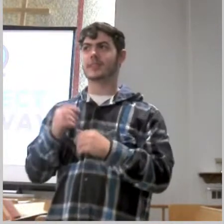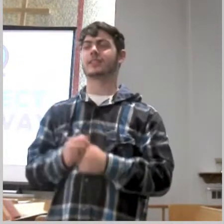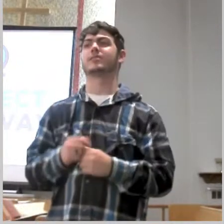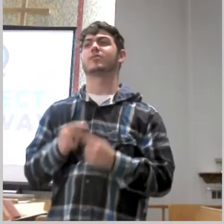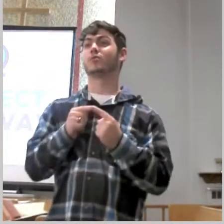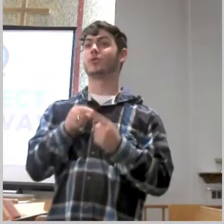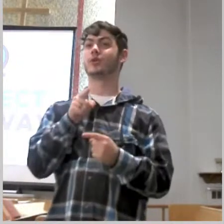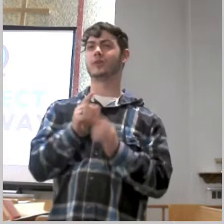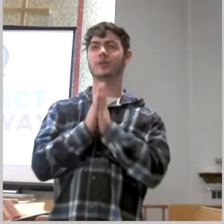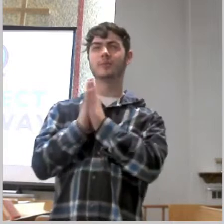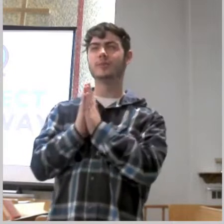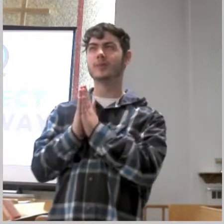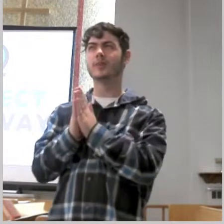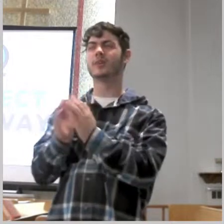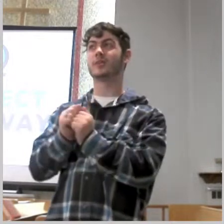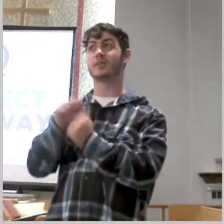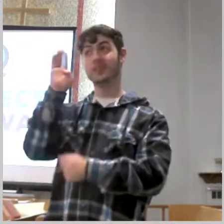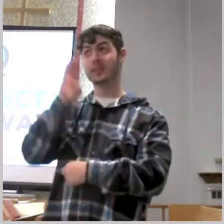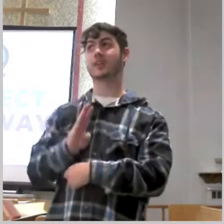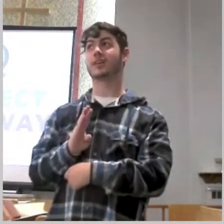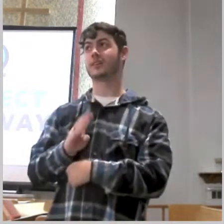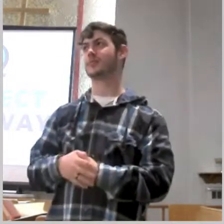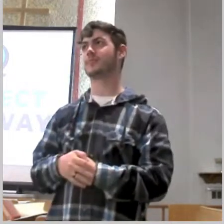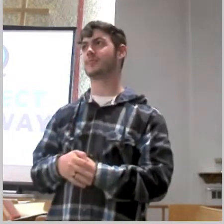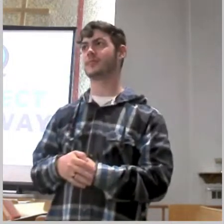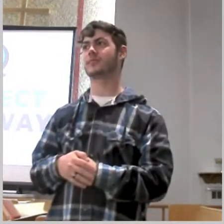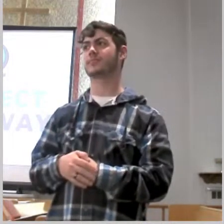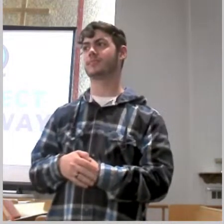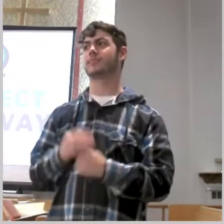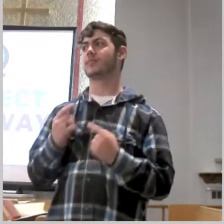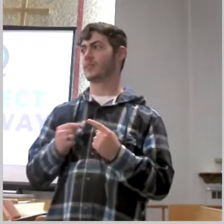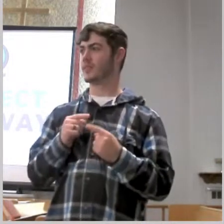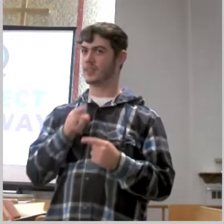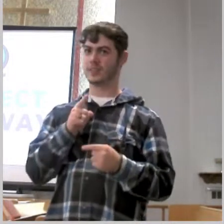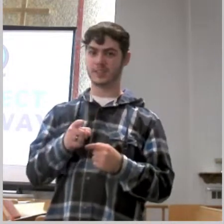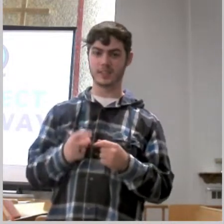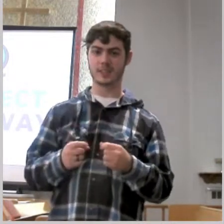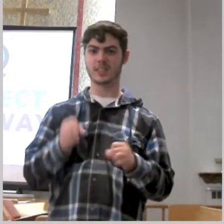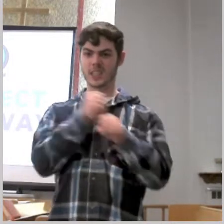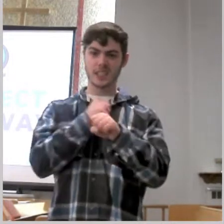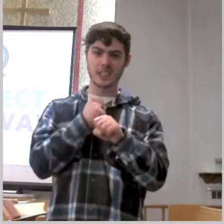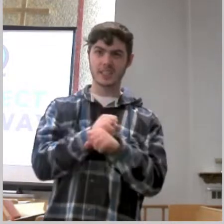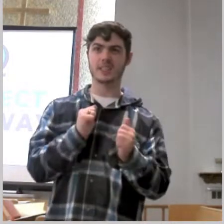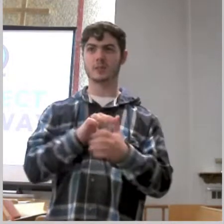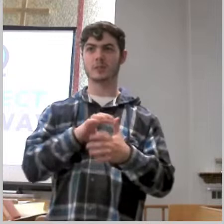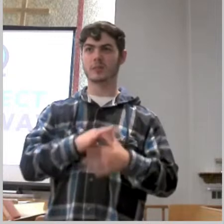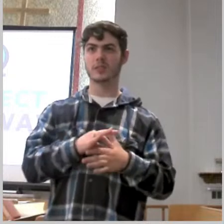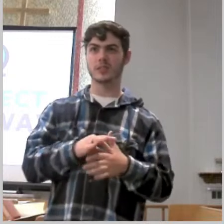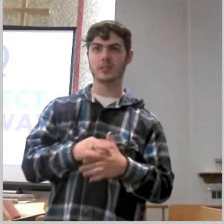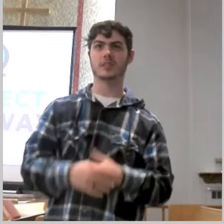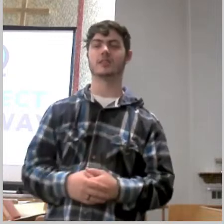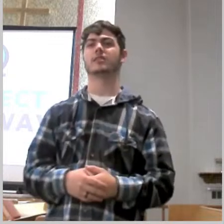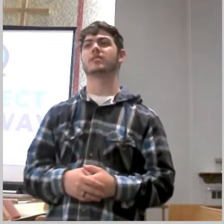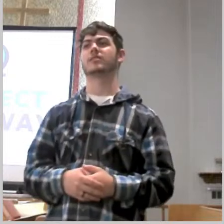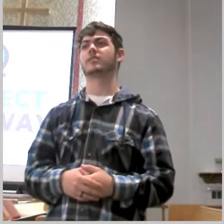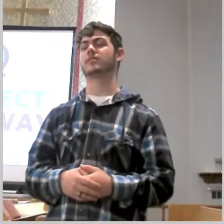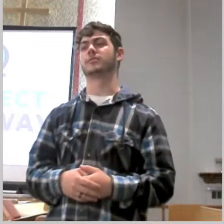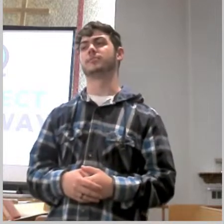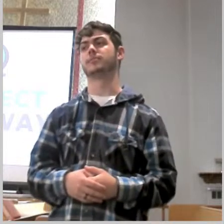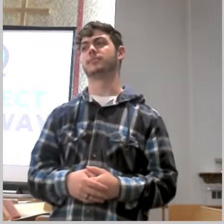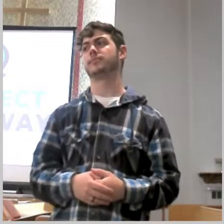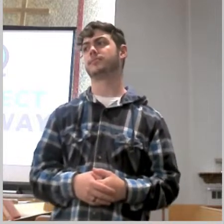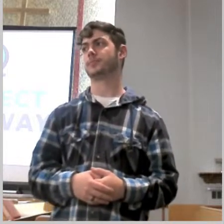prayer. Yeah, that's a good prayer where you're wrestling with your flesh and with the Lord. The same goes with sacrificial